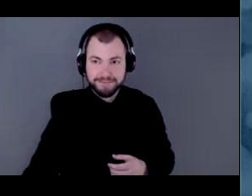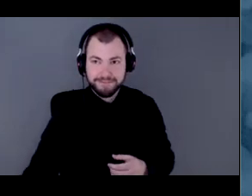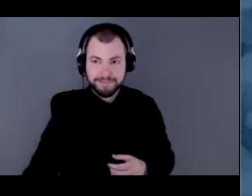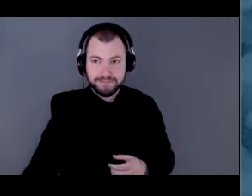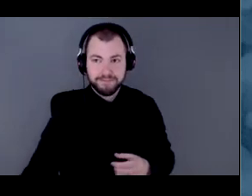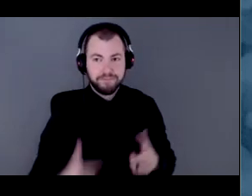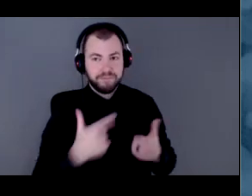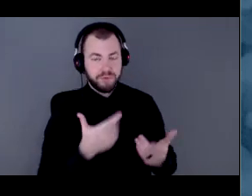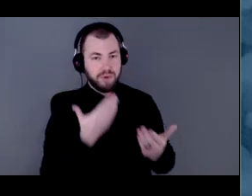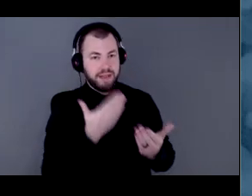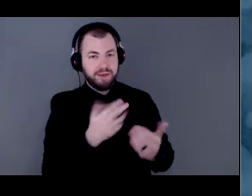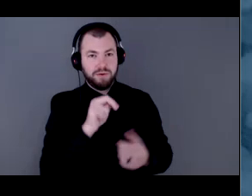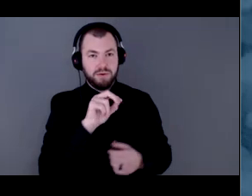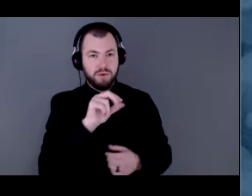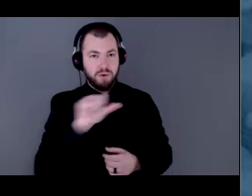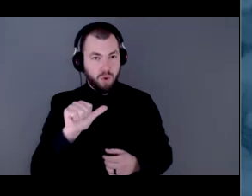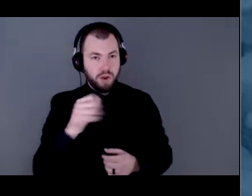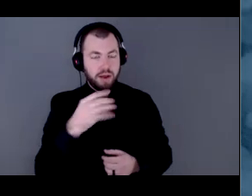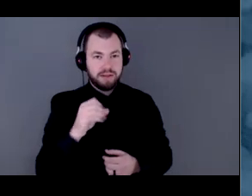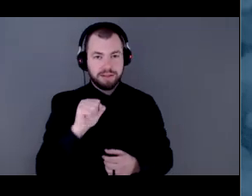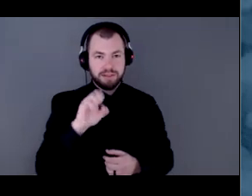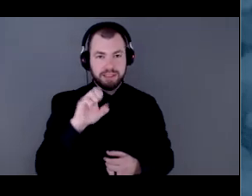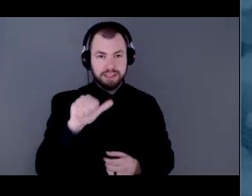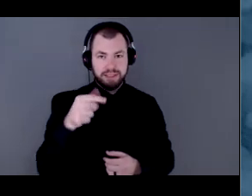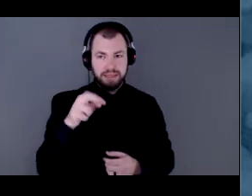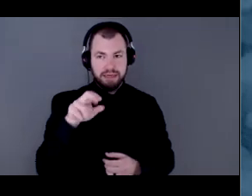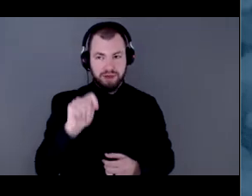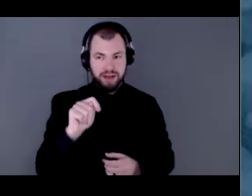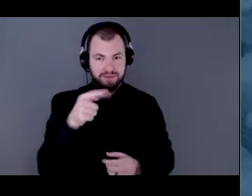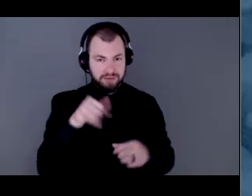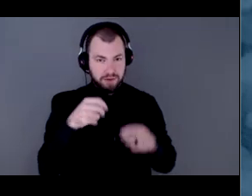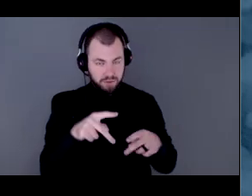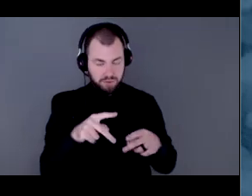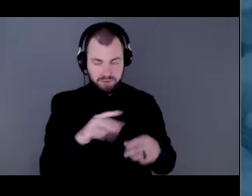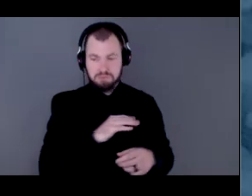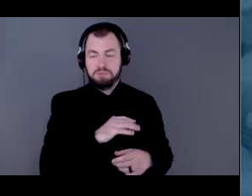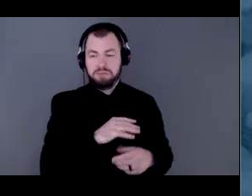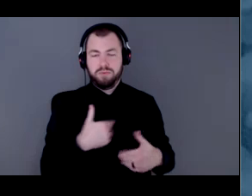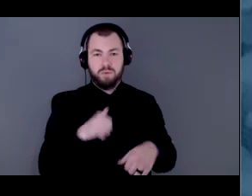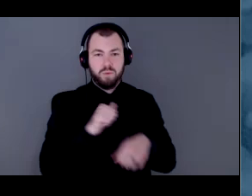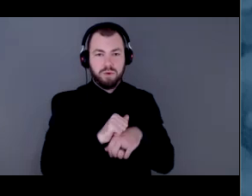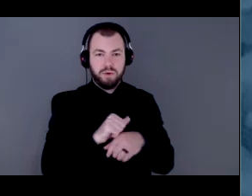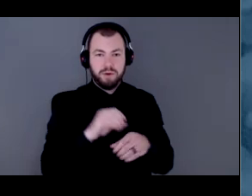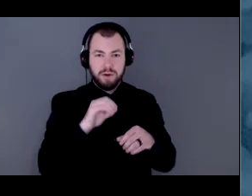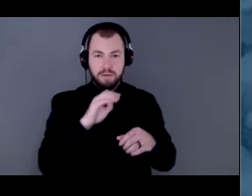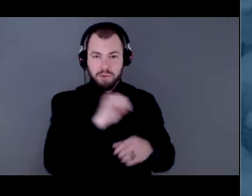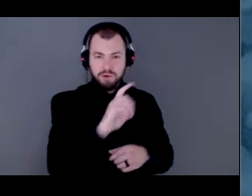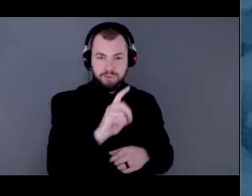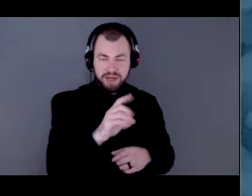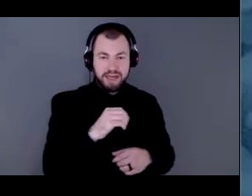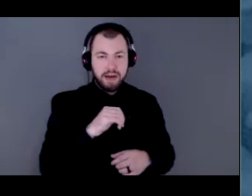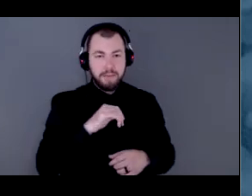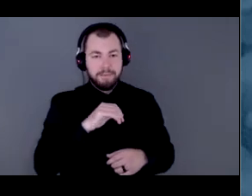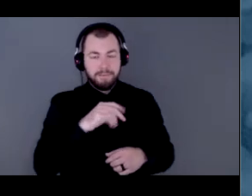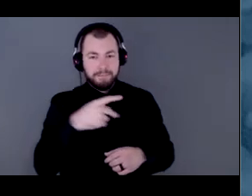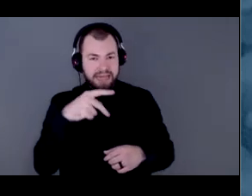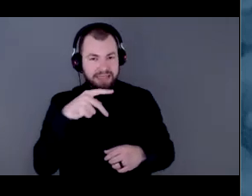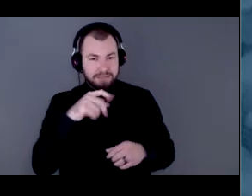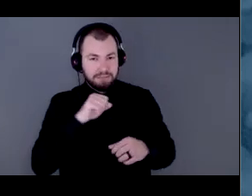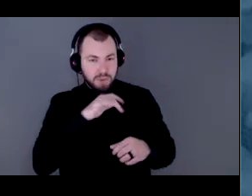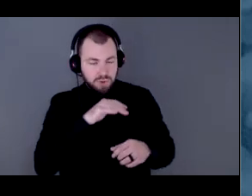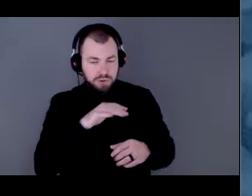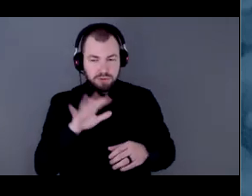and Sea Grant for this opportunity. I've been working in marine debris and plastic pollution for about 9 years